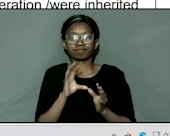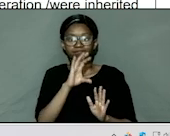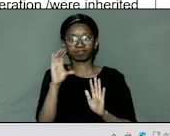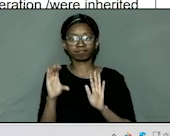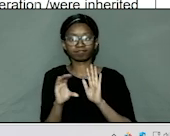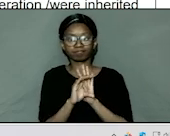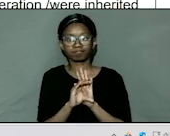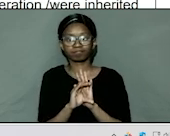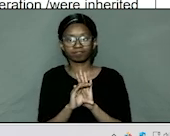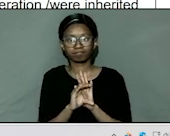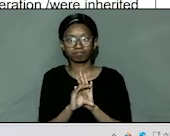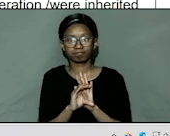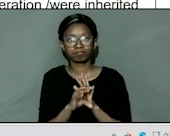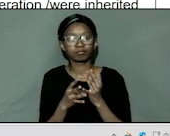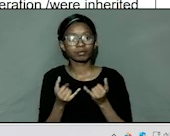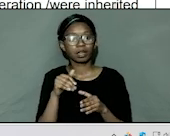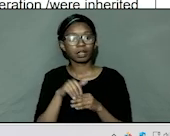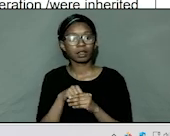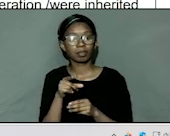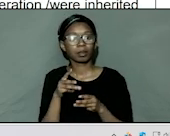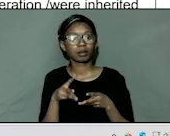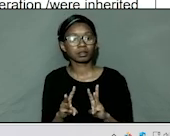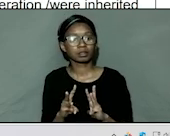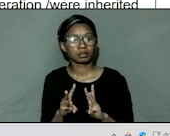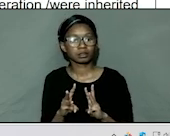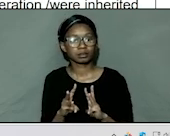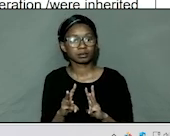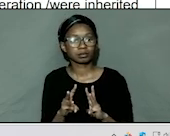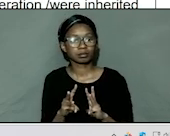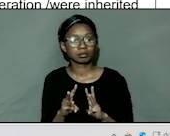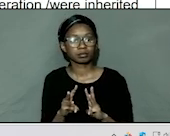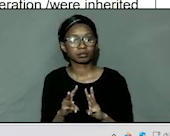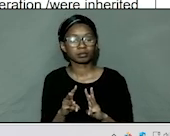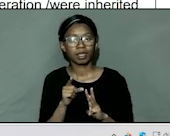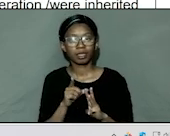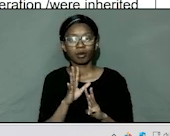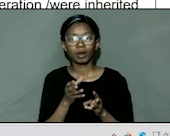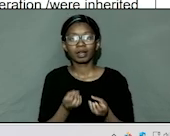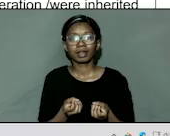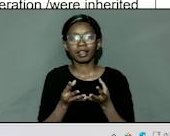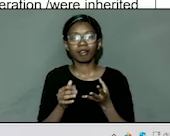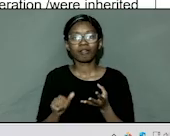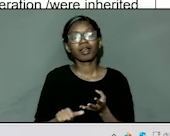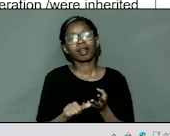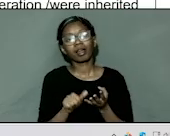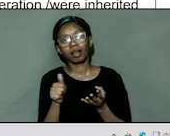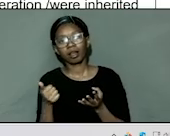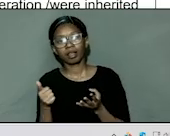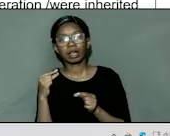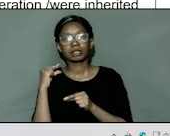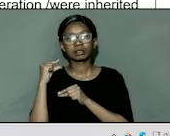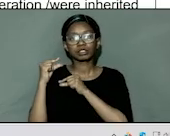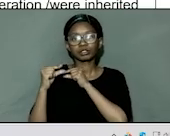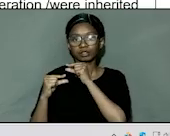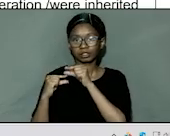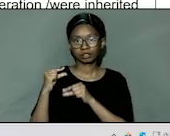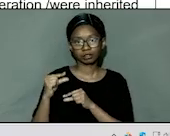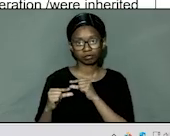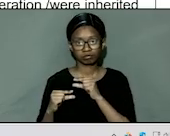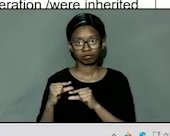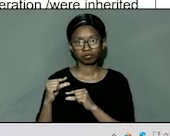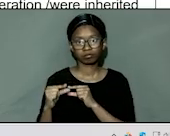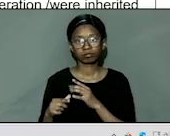characteristic. And then in this way, it is the one that will be passed to the next generation. And then